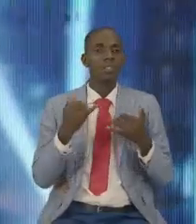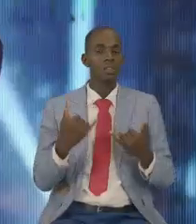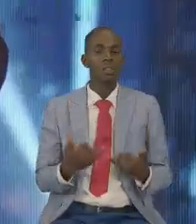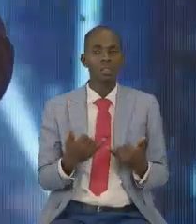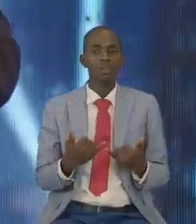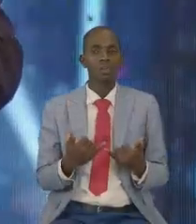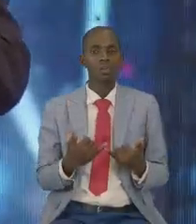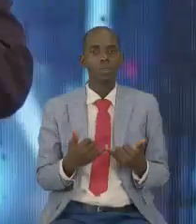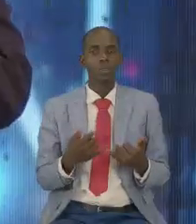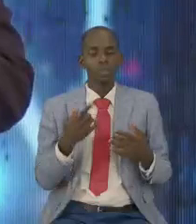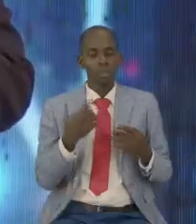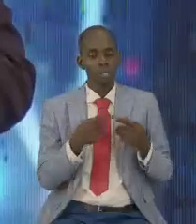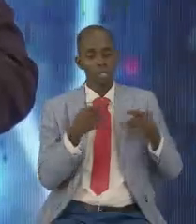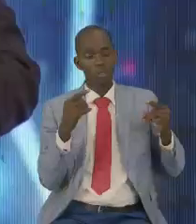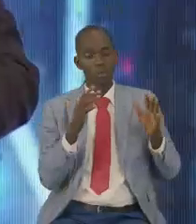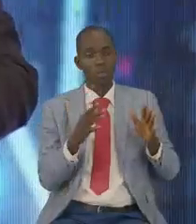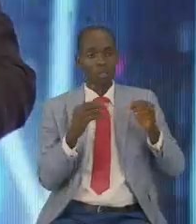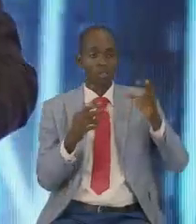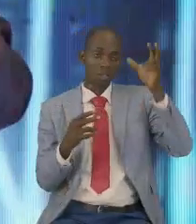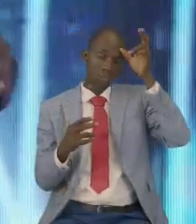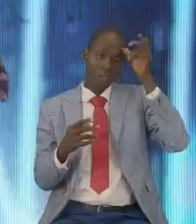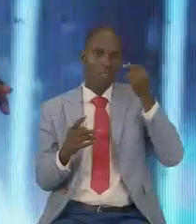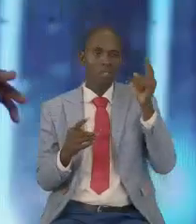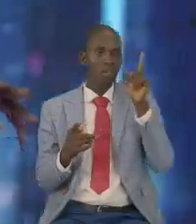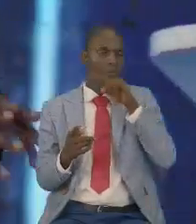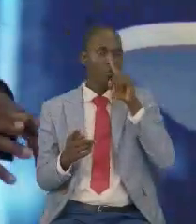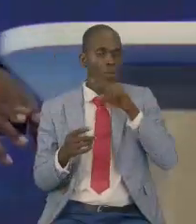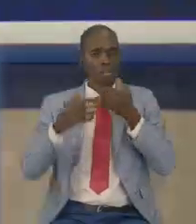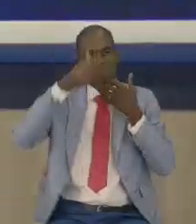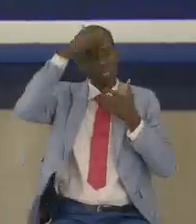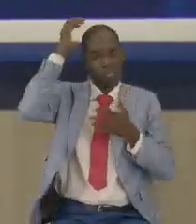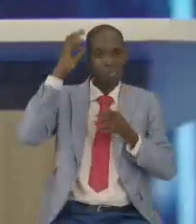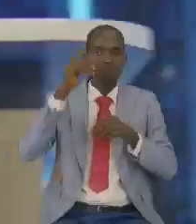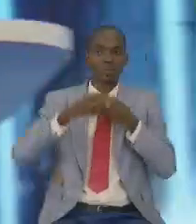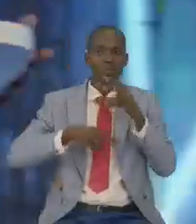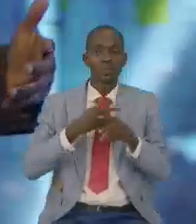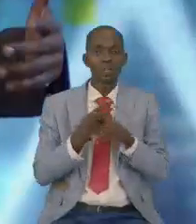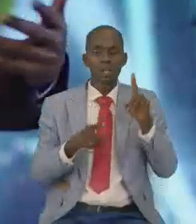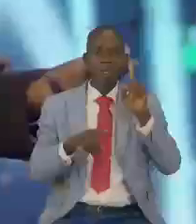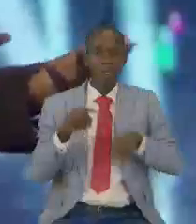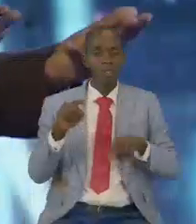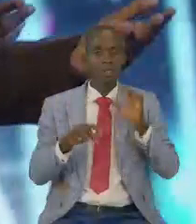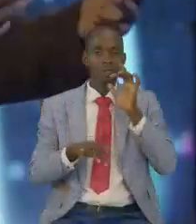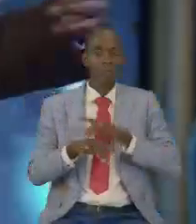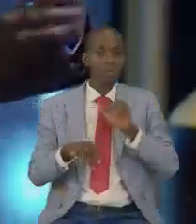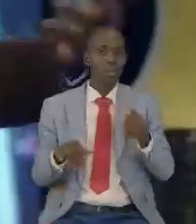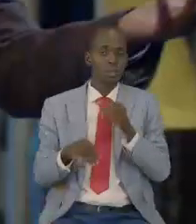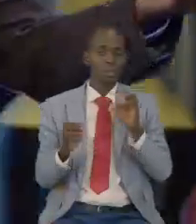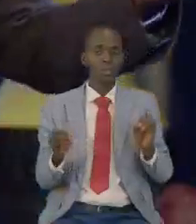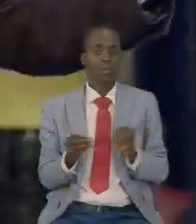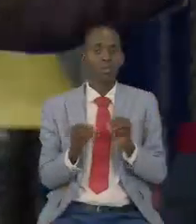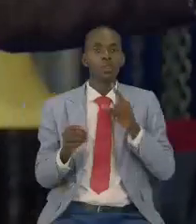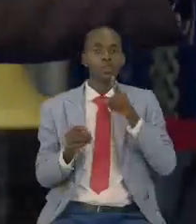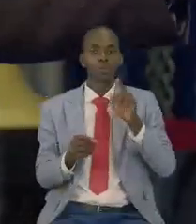fake lion of the world cannot touch you anymore, You give your heart, your life